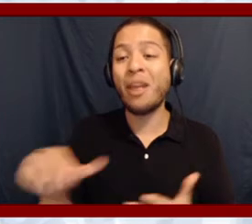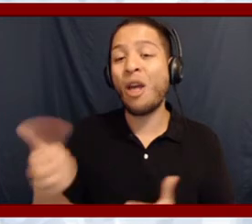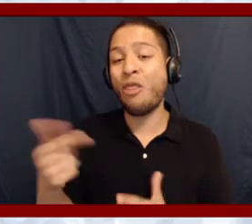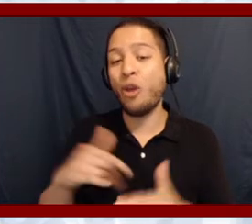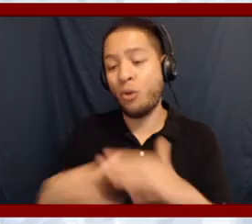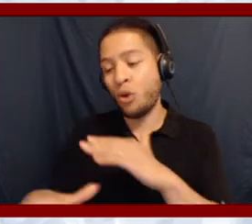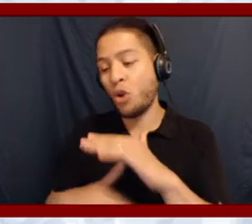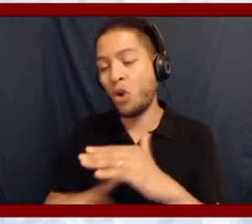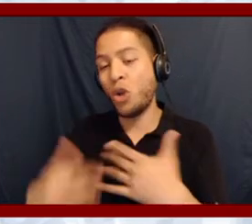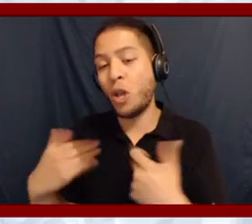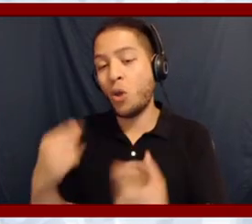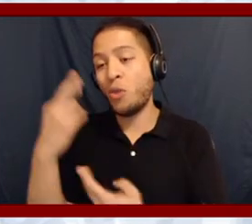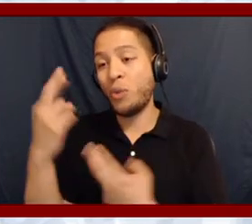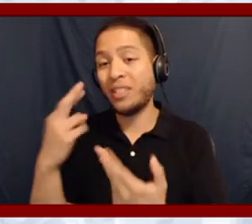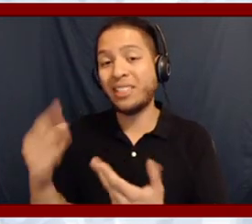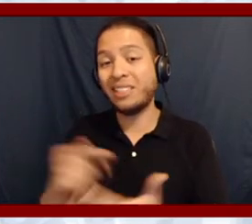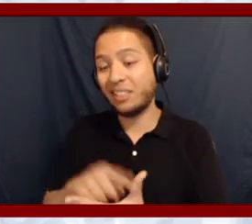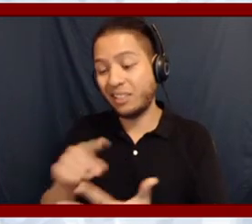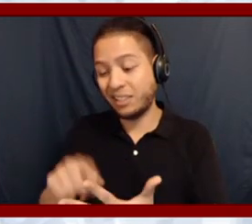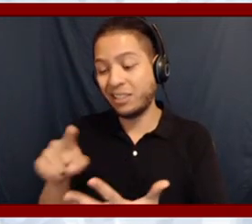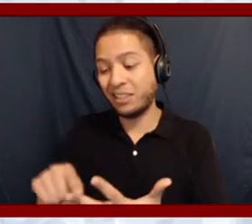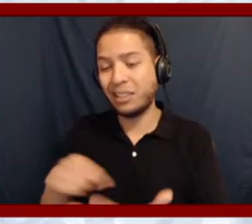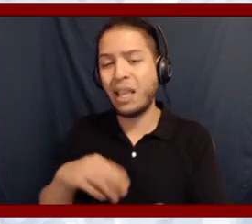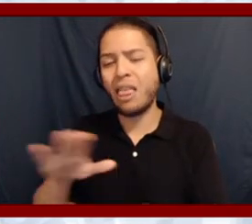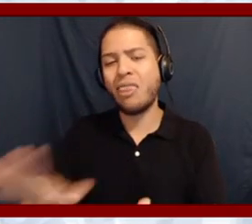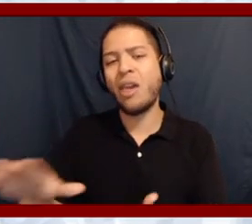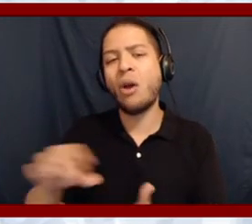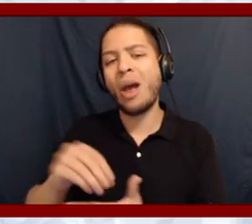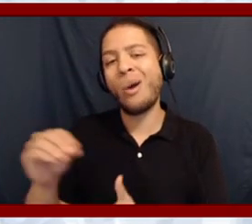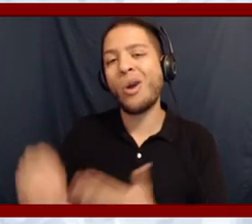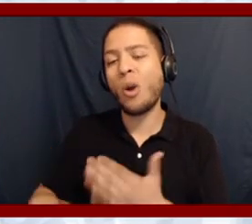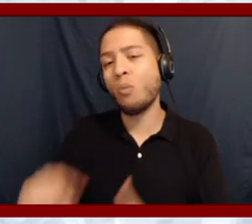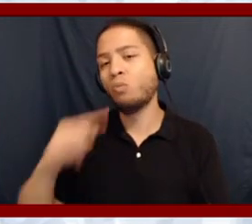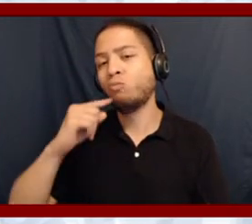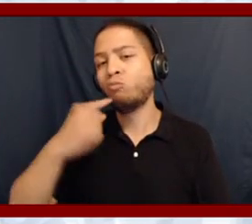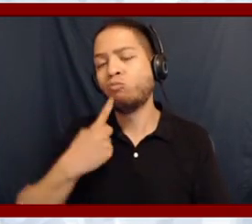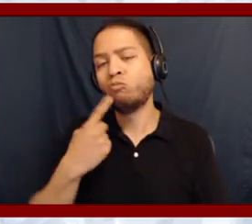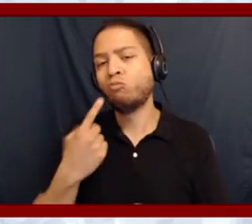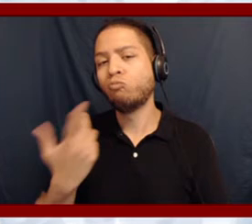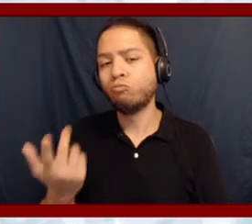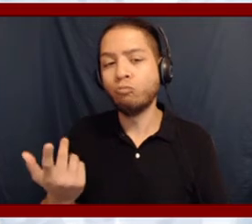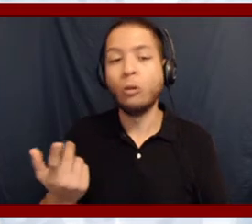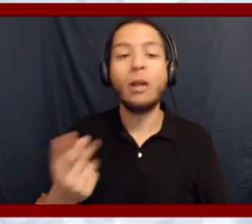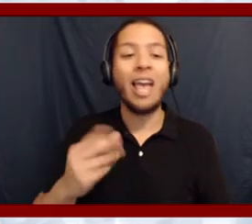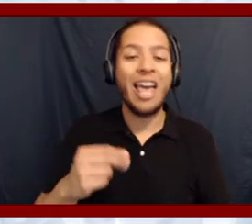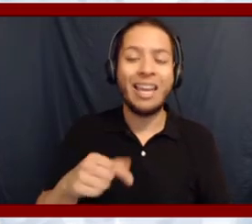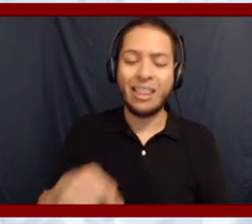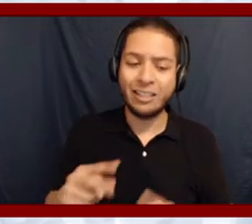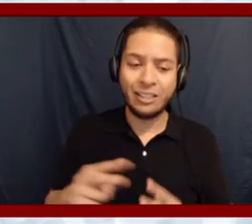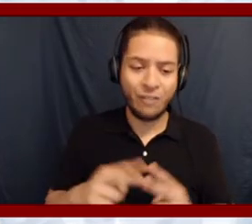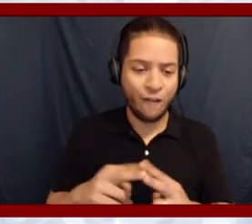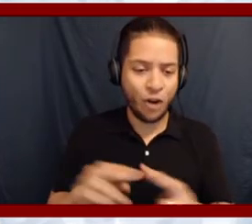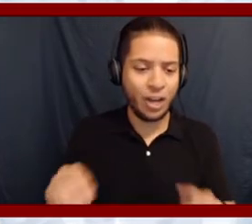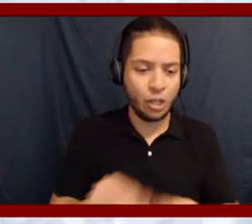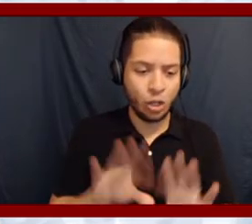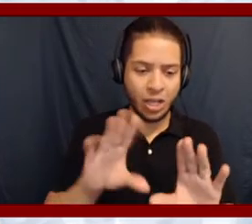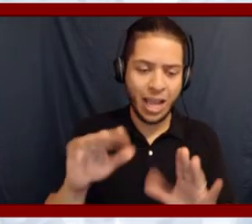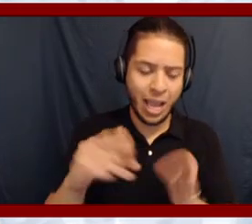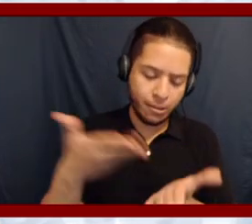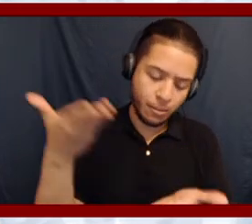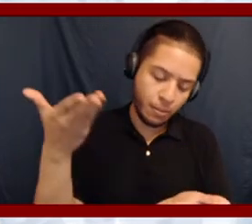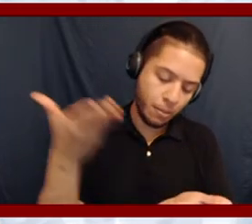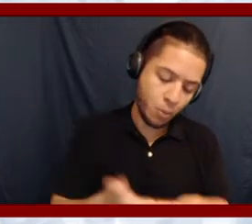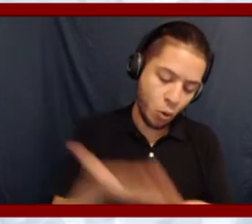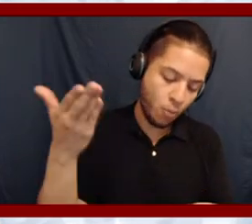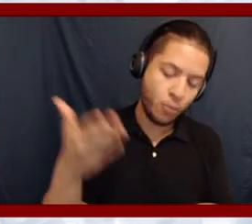that they would have a severe outcome. And this is very, very clearly and emphatically demonstrated in the higher rate